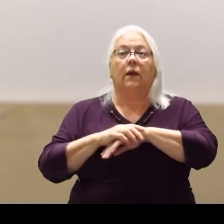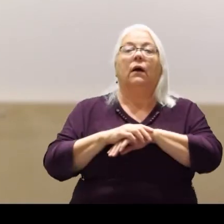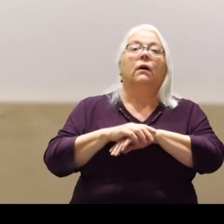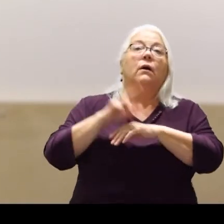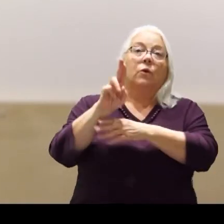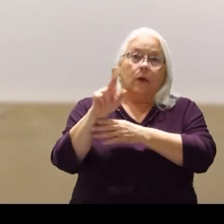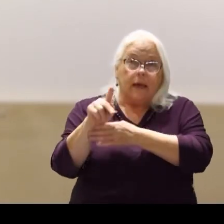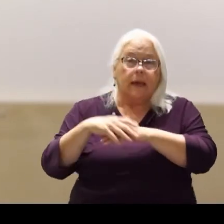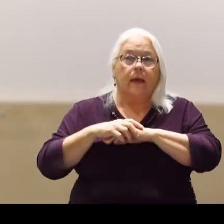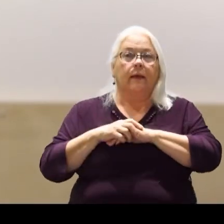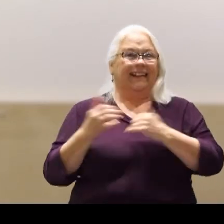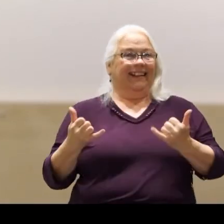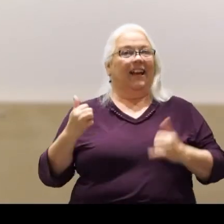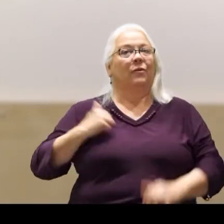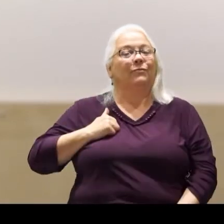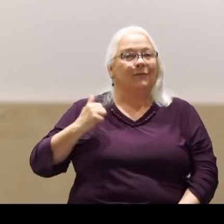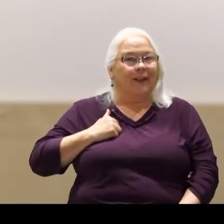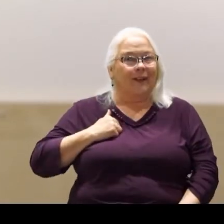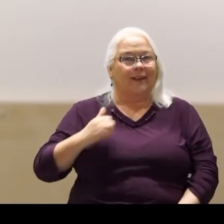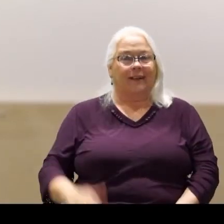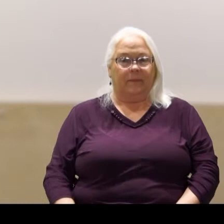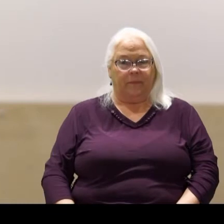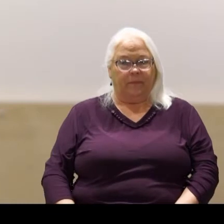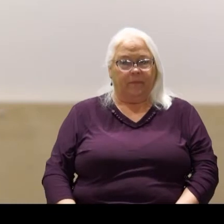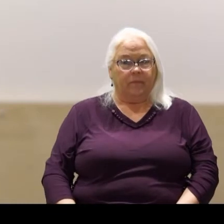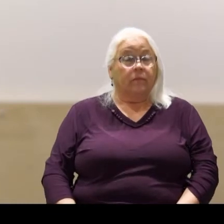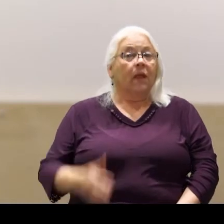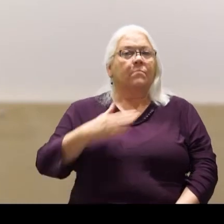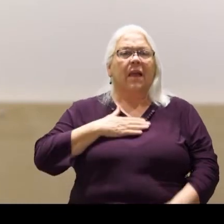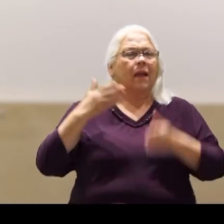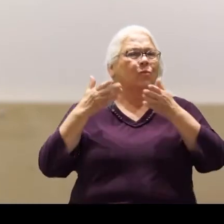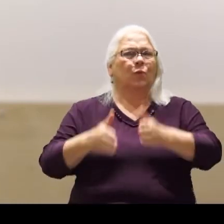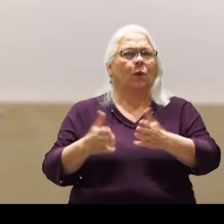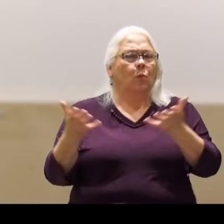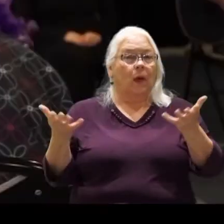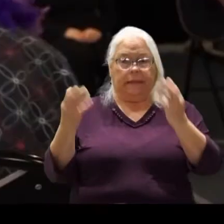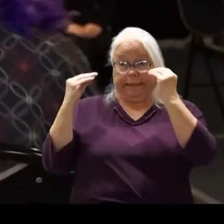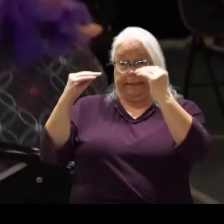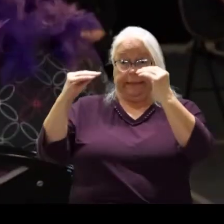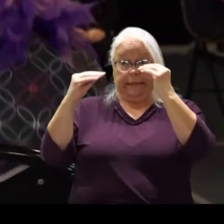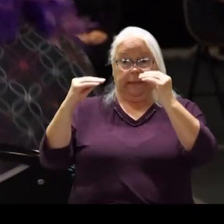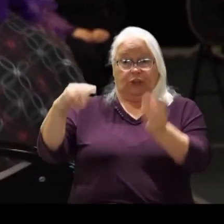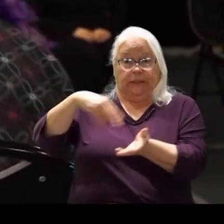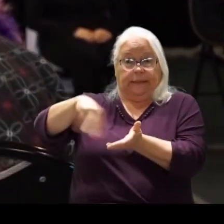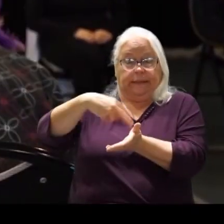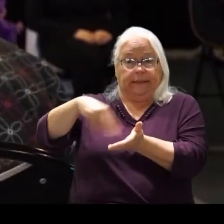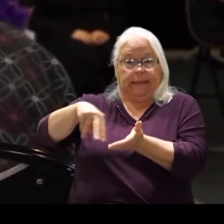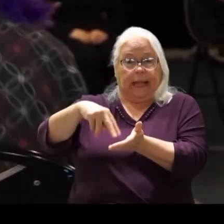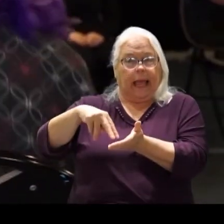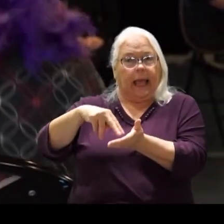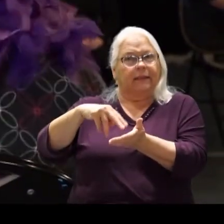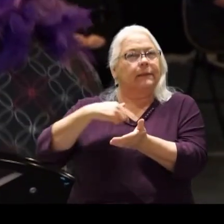both in Australia and in the UK and now here in Canada. In my methodology when